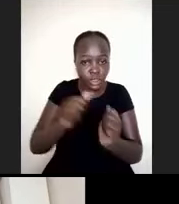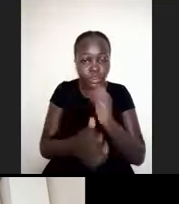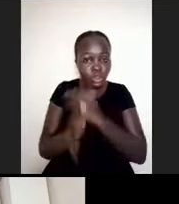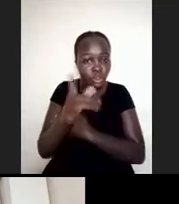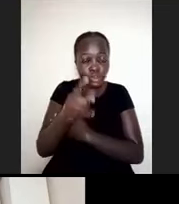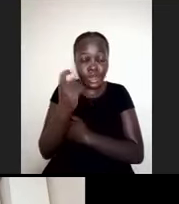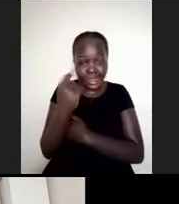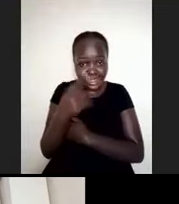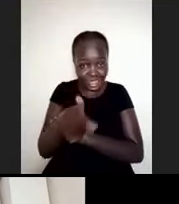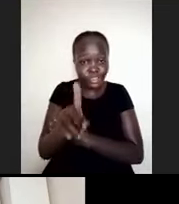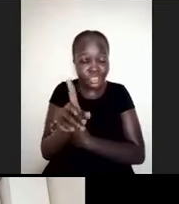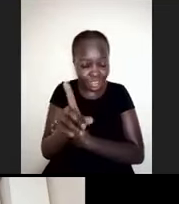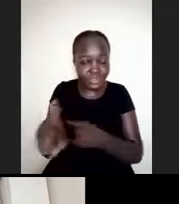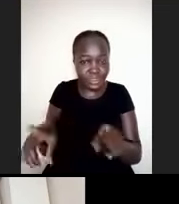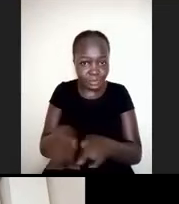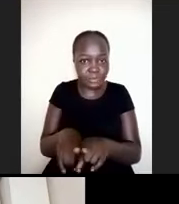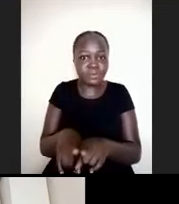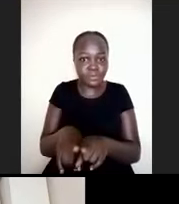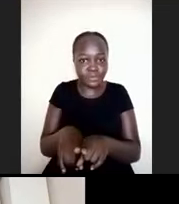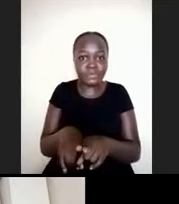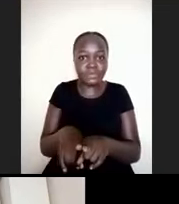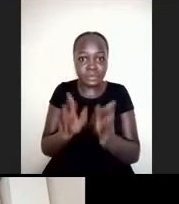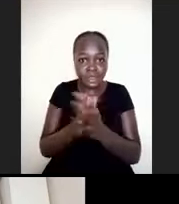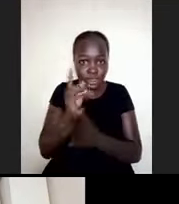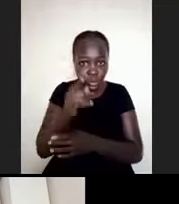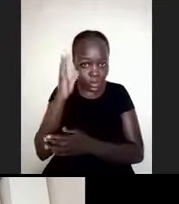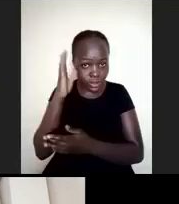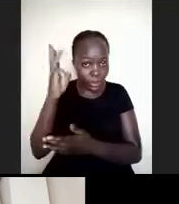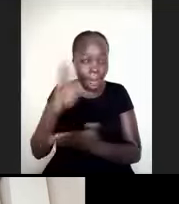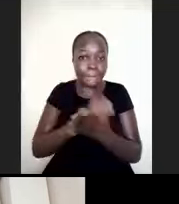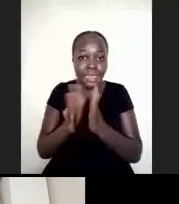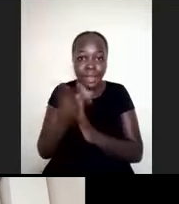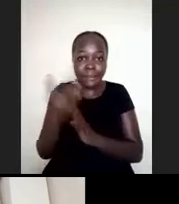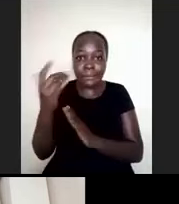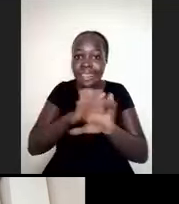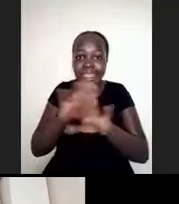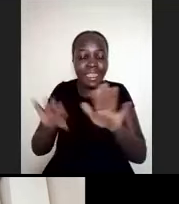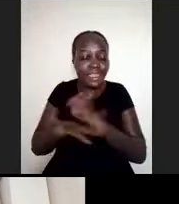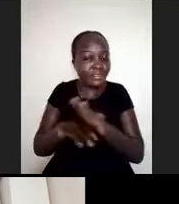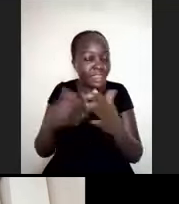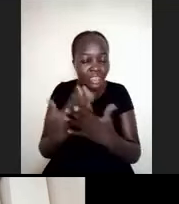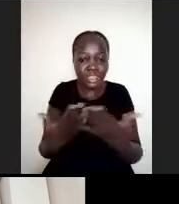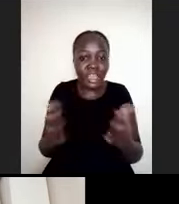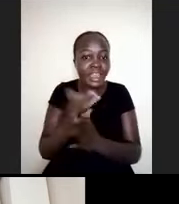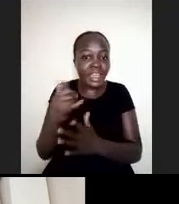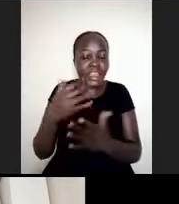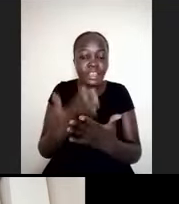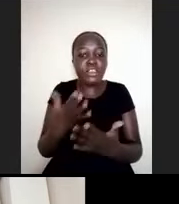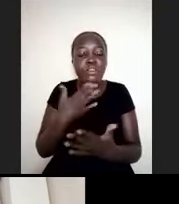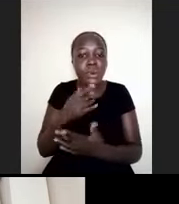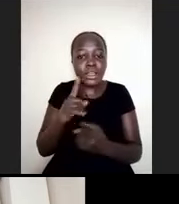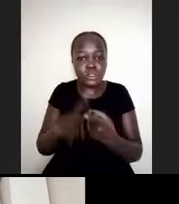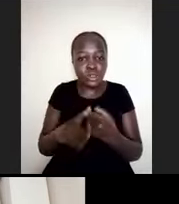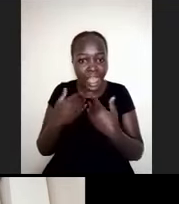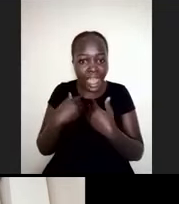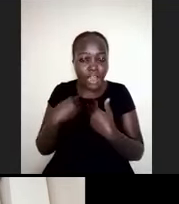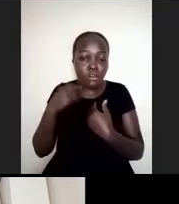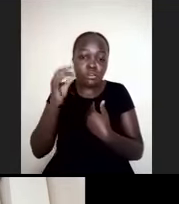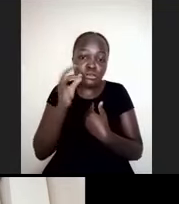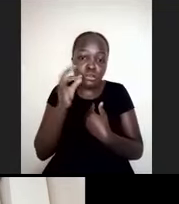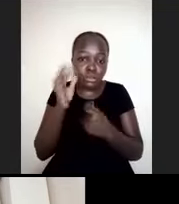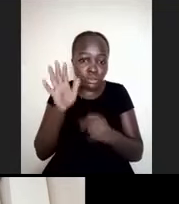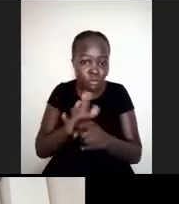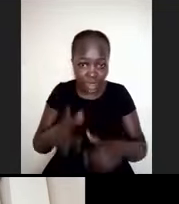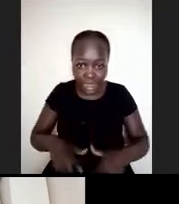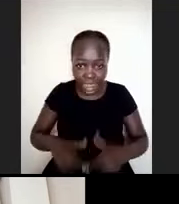discover yourself. And then you'll become everything you're supposed to be. You'll have a fruitful life. You'll have